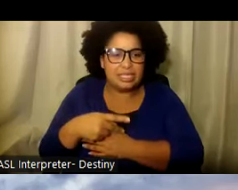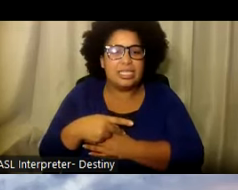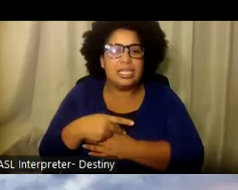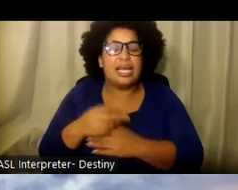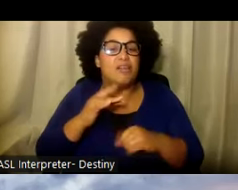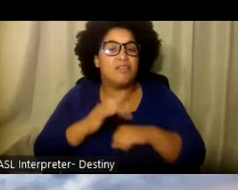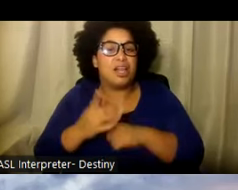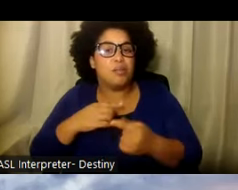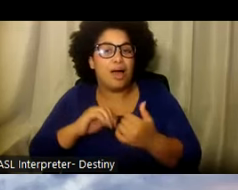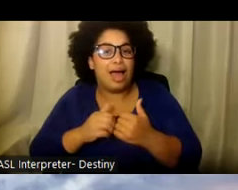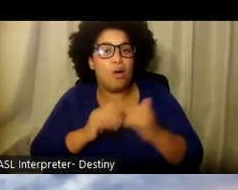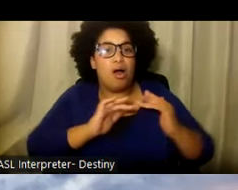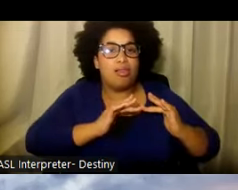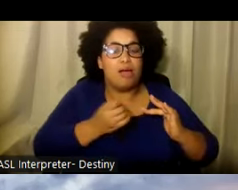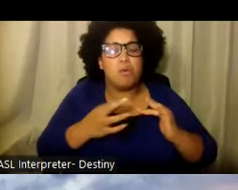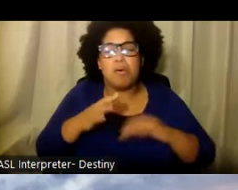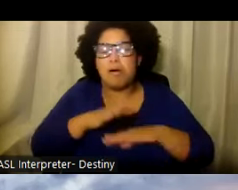online or on a mobile device.